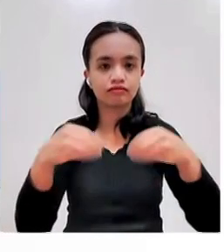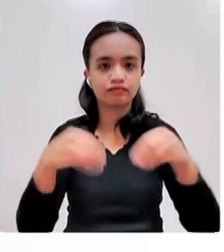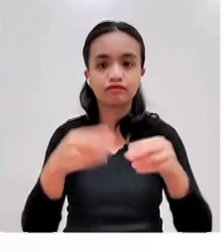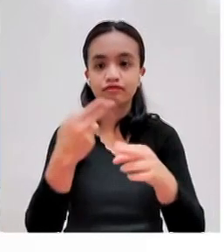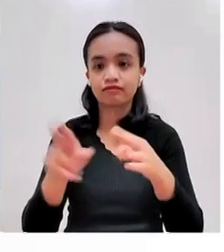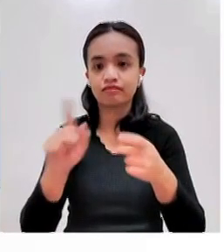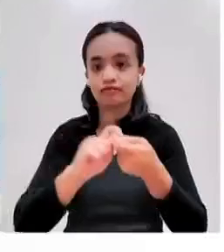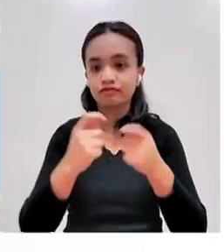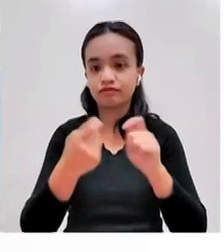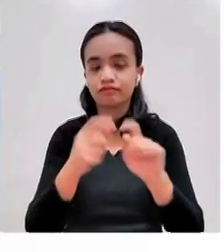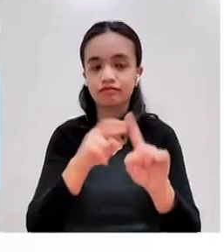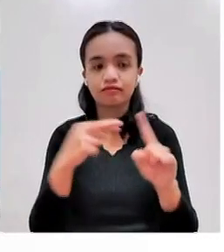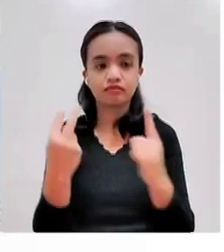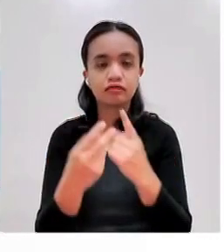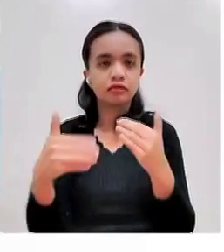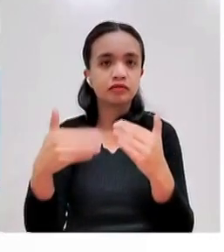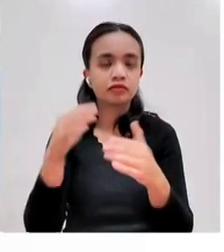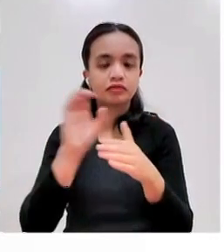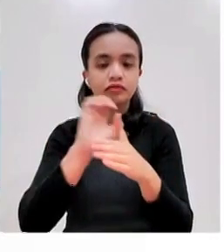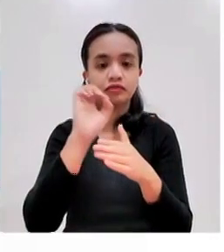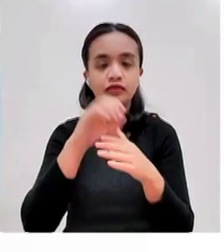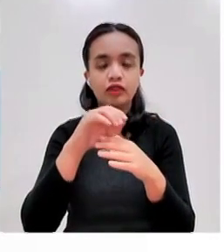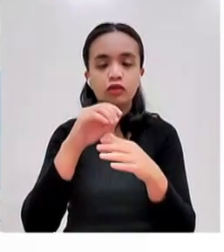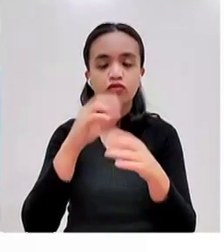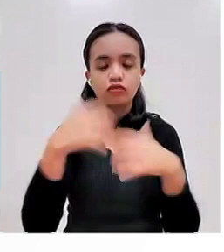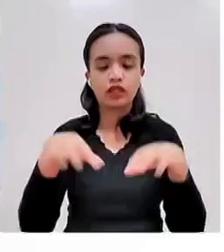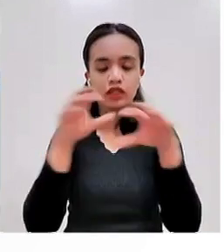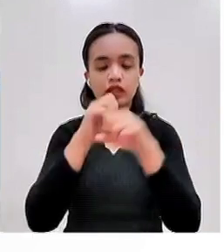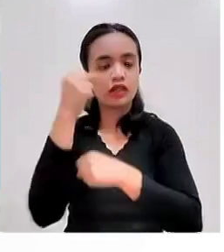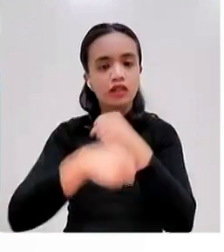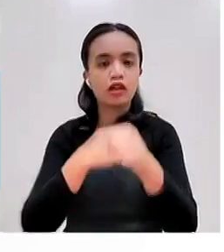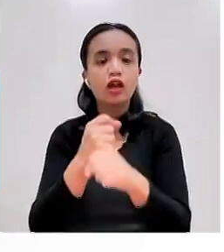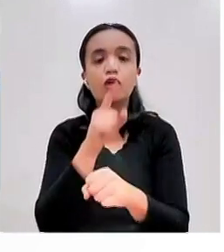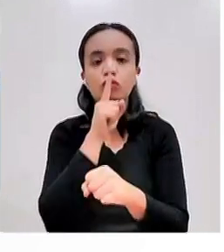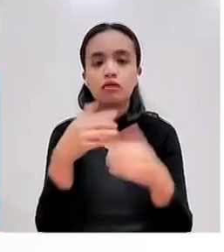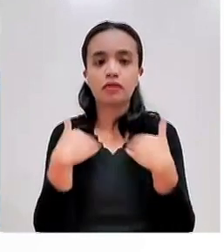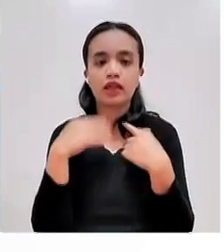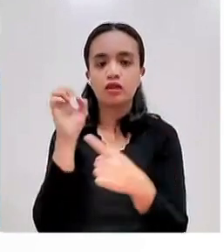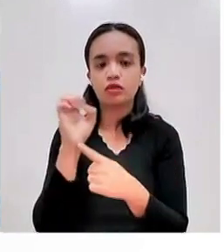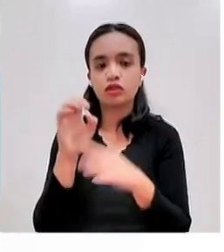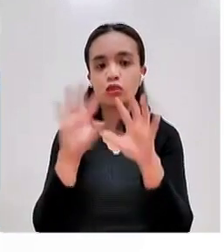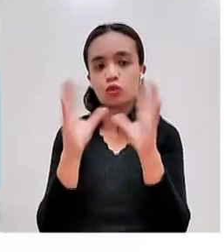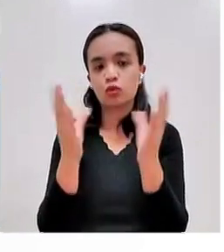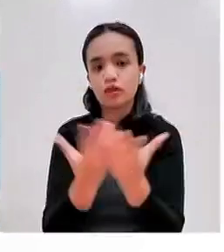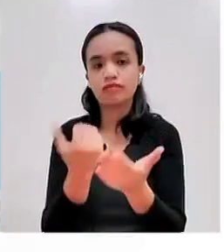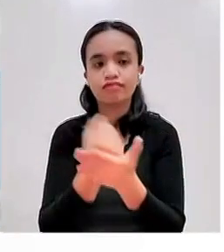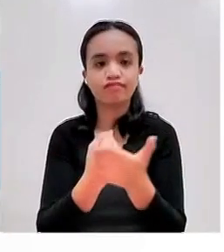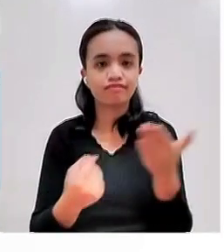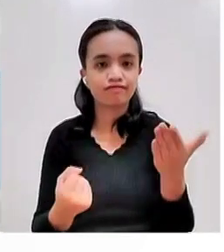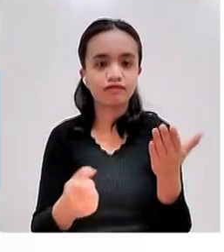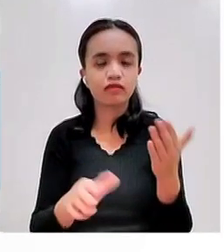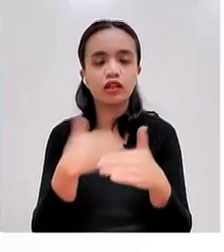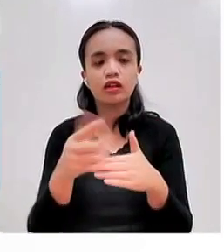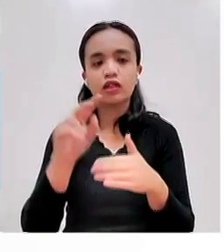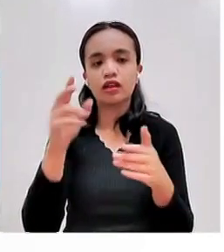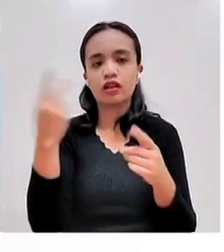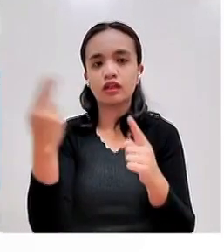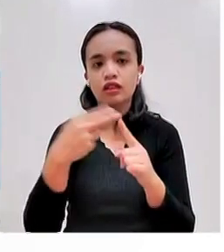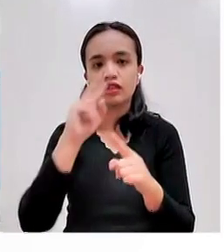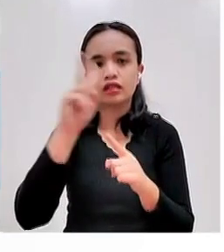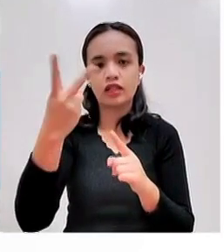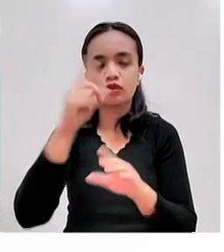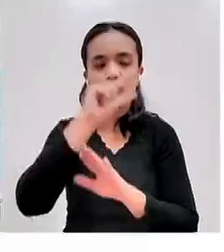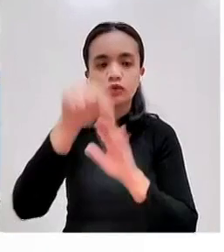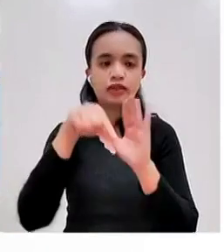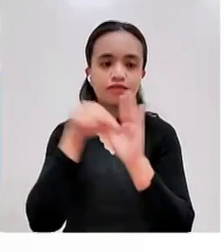the year talagang may excess ang world supply hanggang second quarter pa nga ng